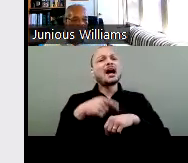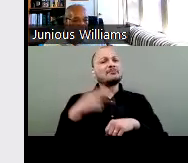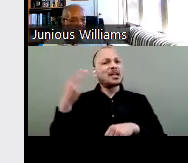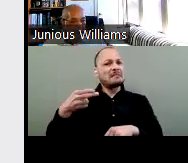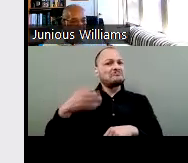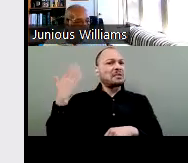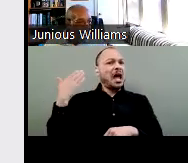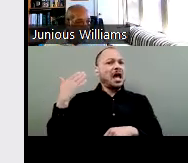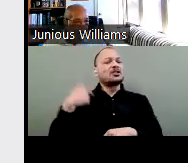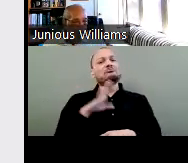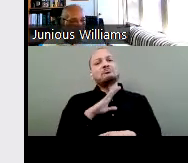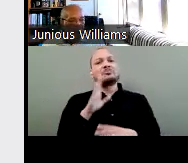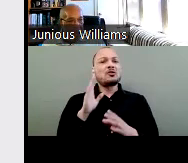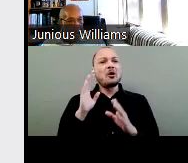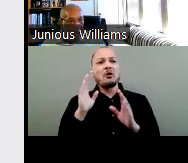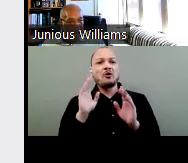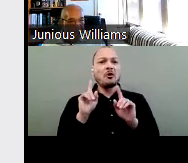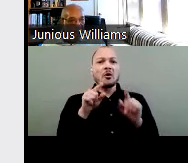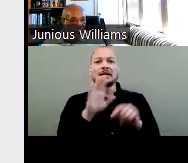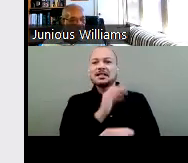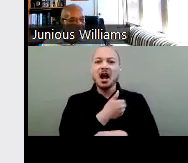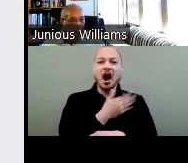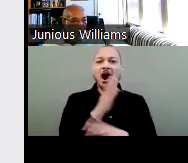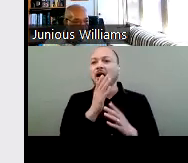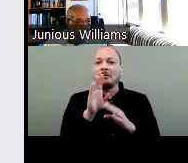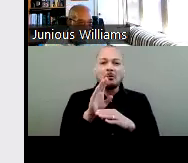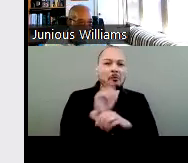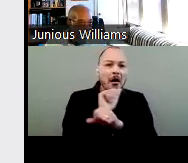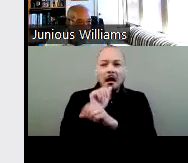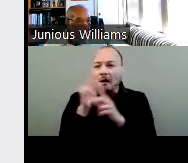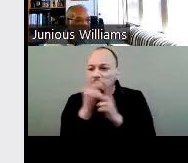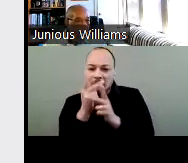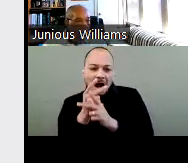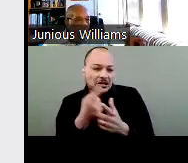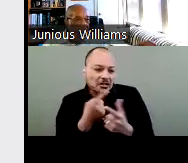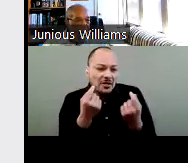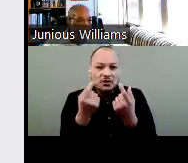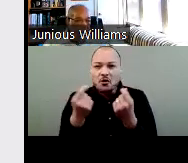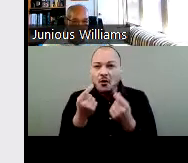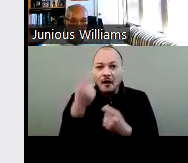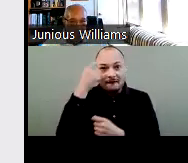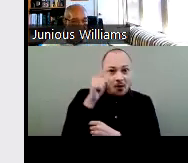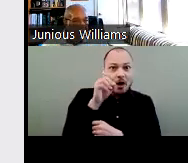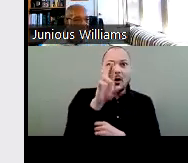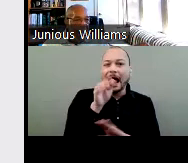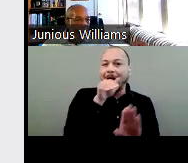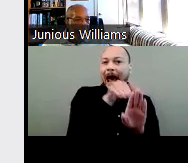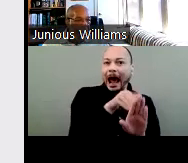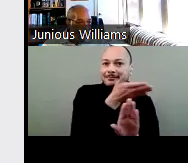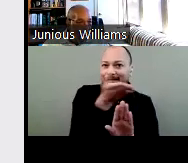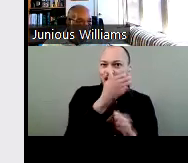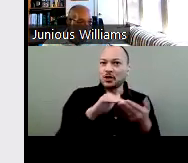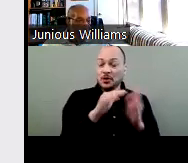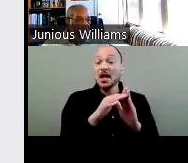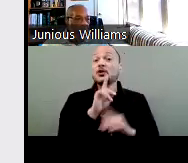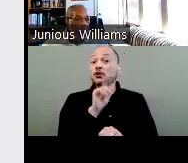going into our bureaucratic maze and figuring out something to do for or at community. And really, to